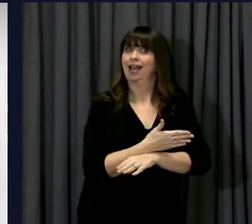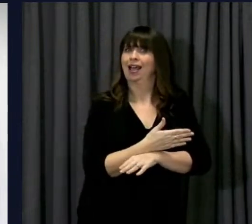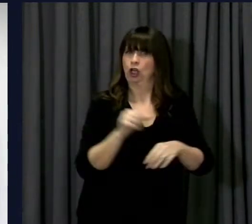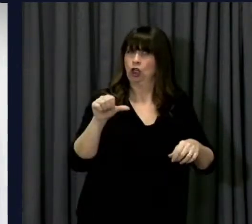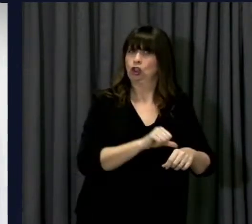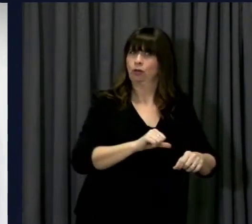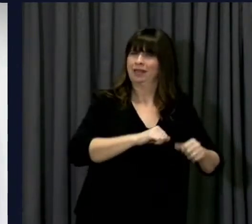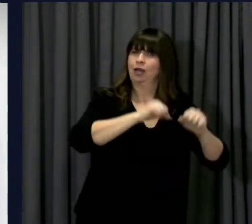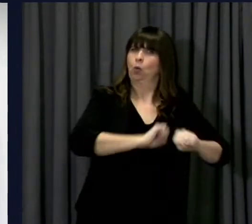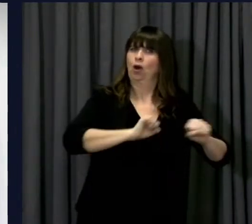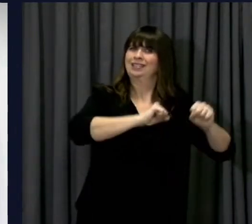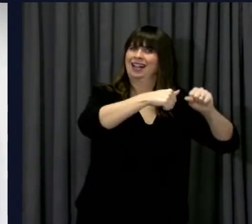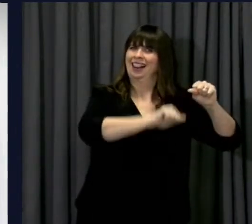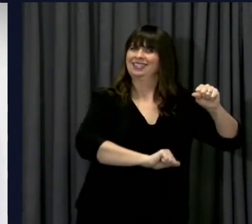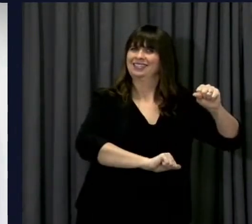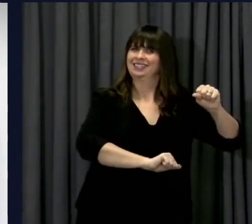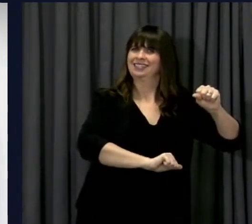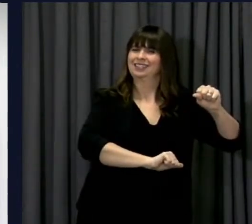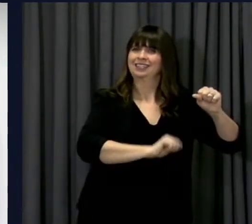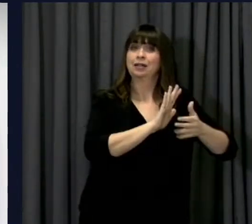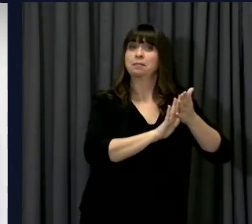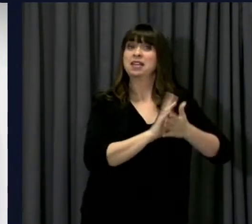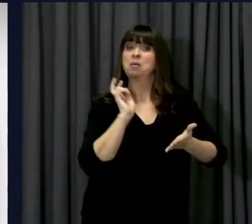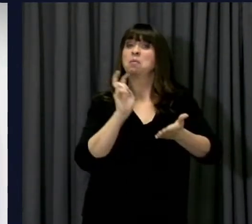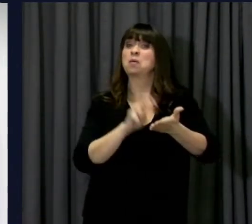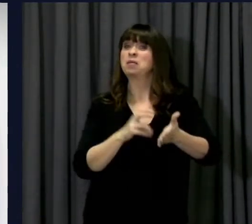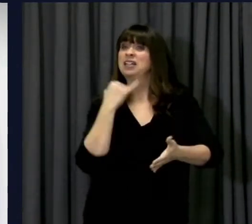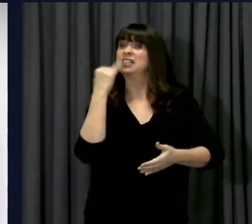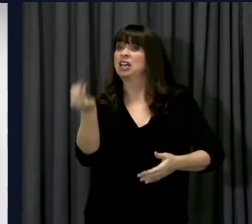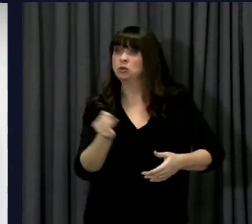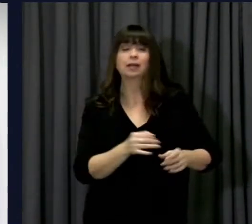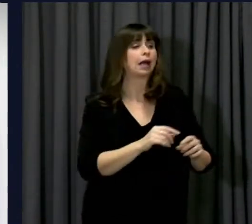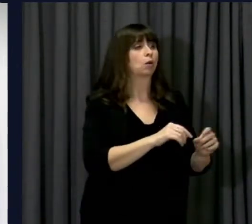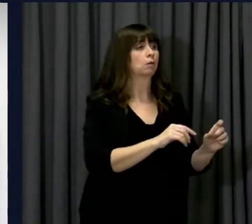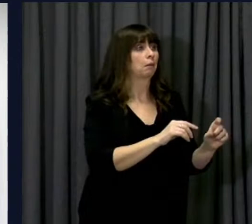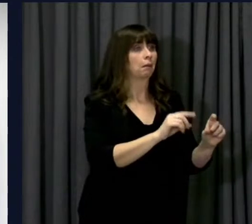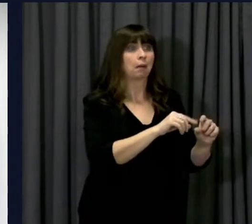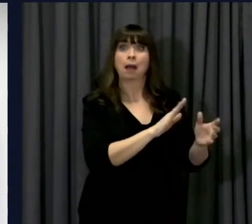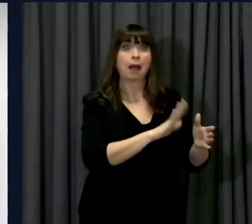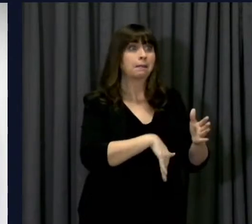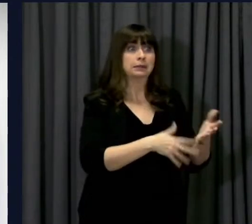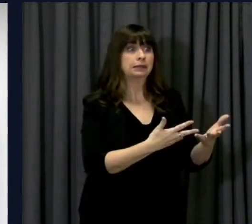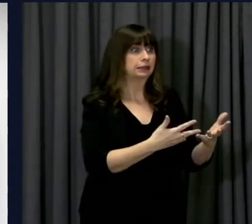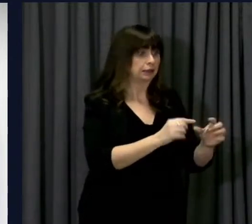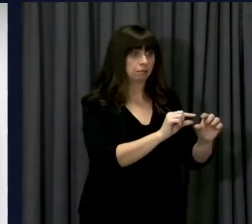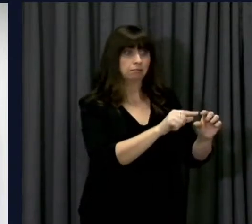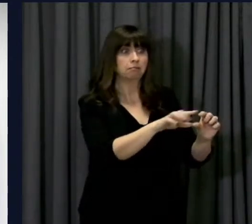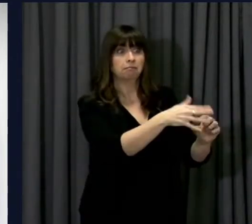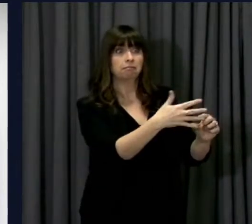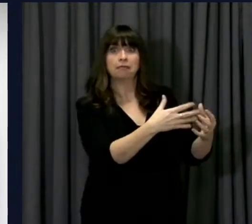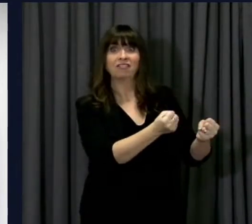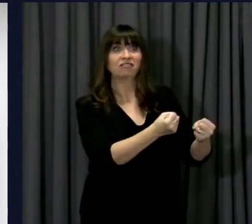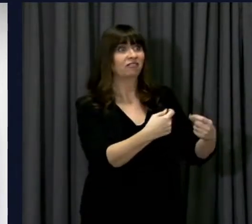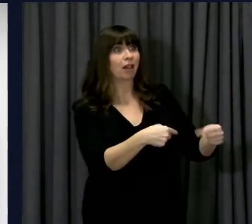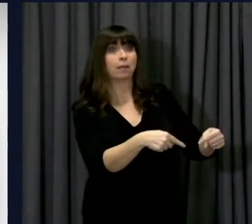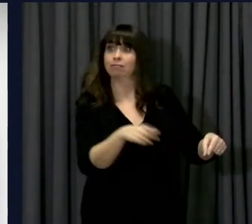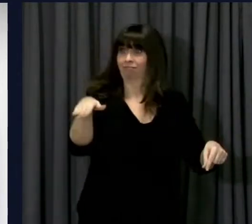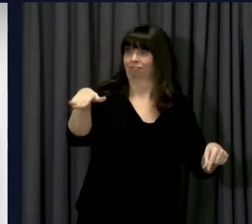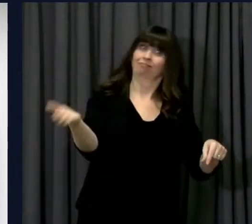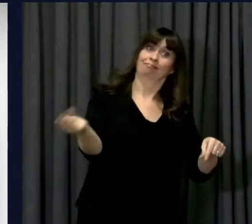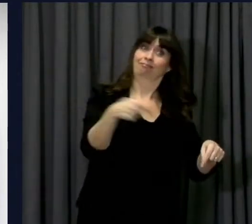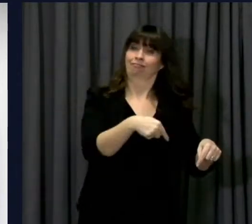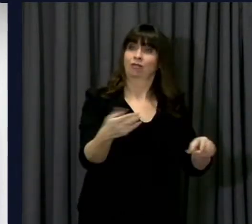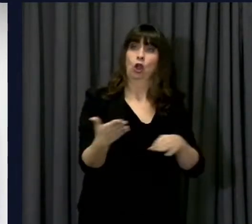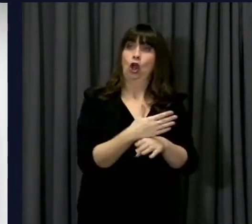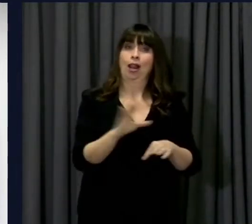on a reserve list to make sure we don't waste vaccines. It's also worth reflecting, of course, that there's a number of days to use the vaccines up once